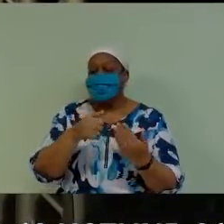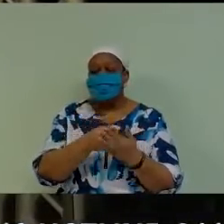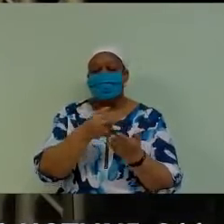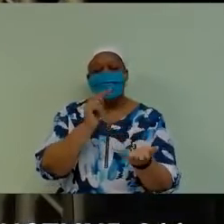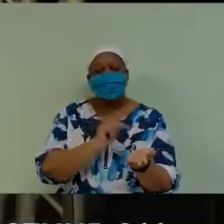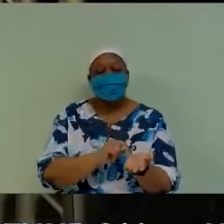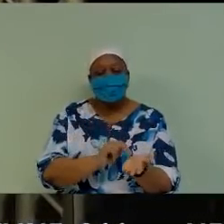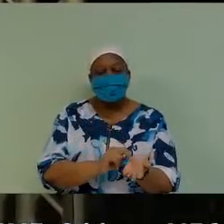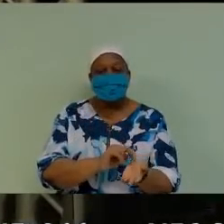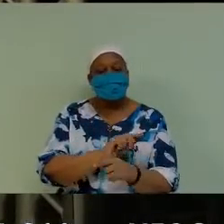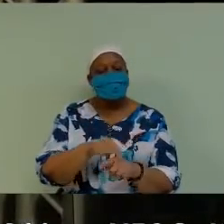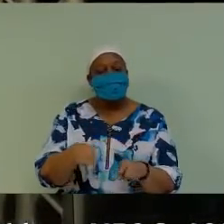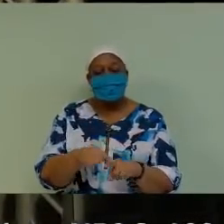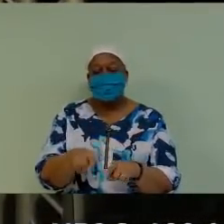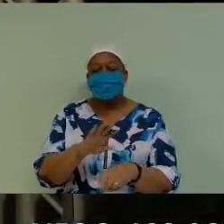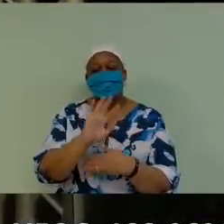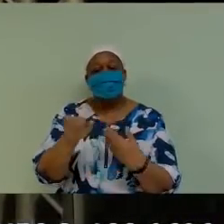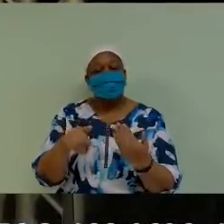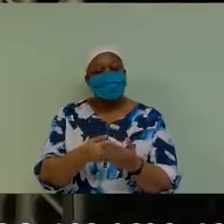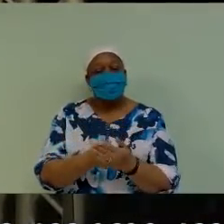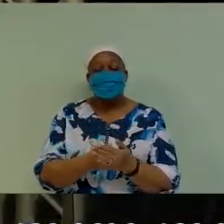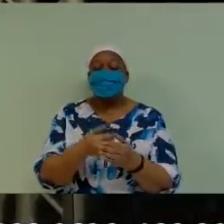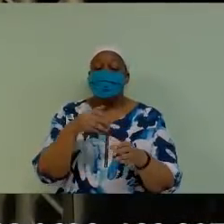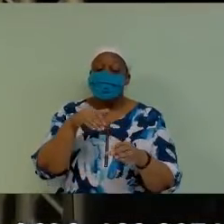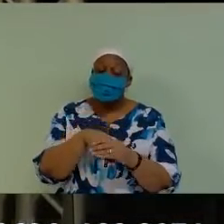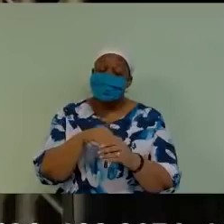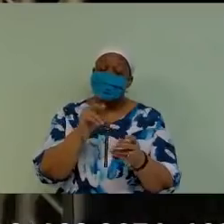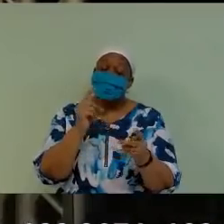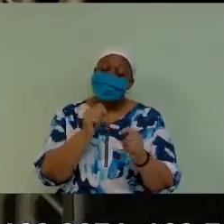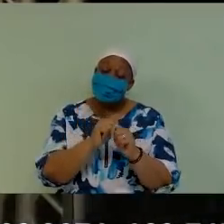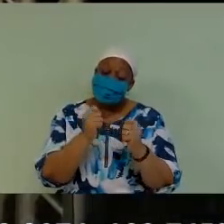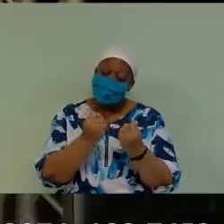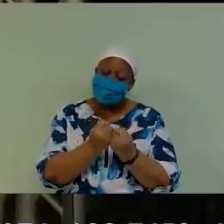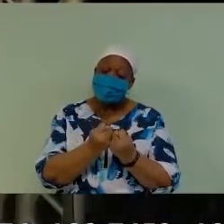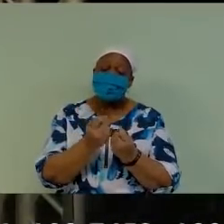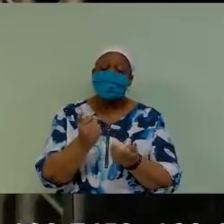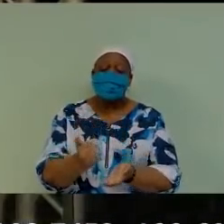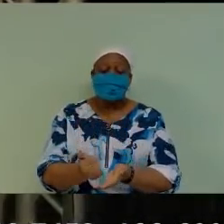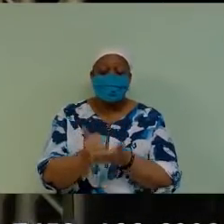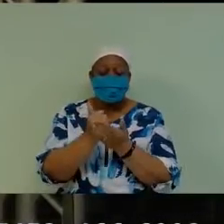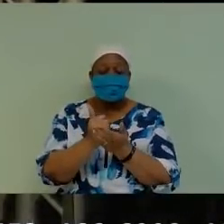nurses and the allied staff, those persons are a part of the team. And so I want to